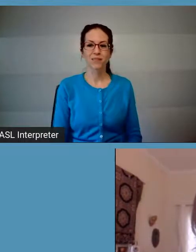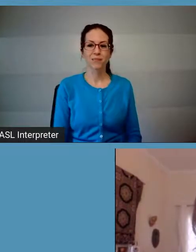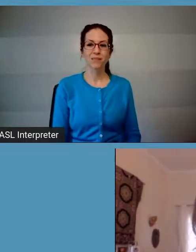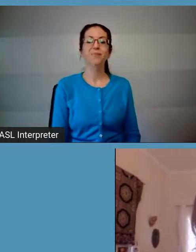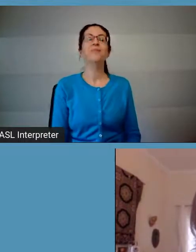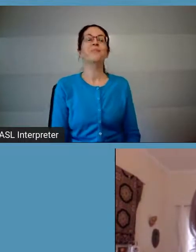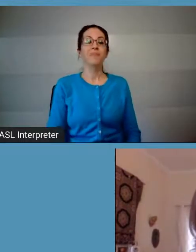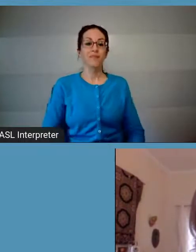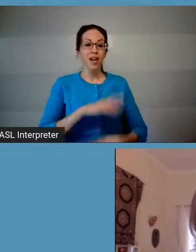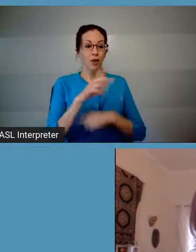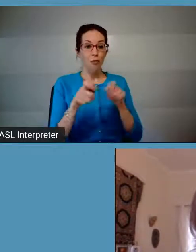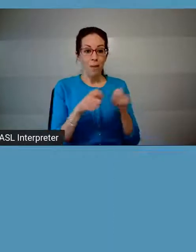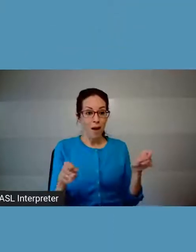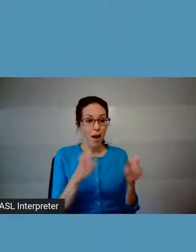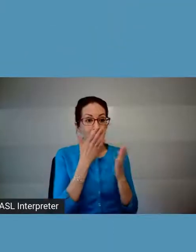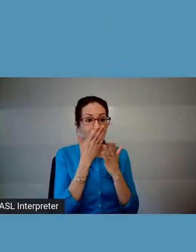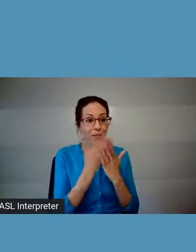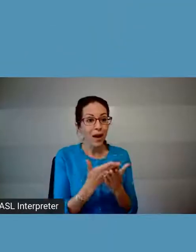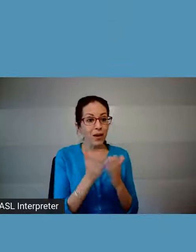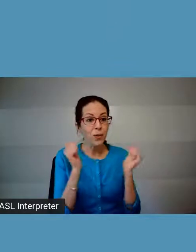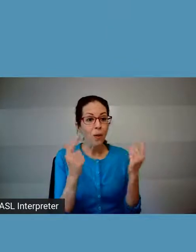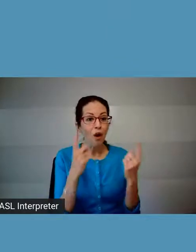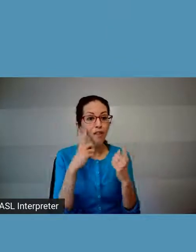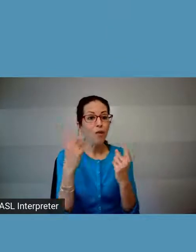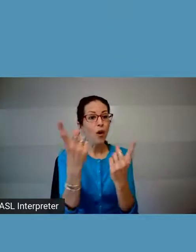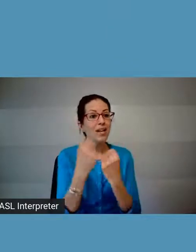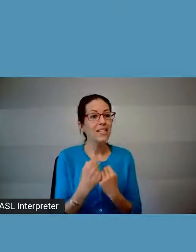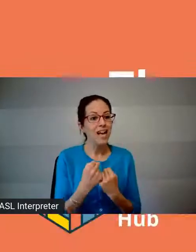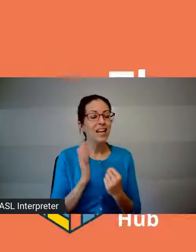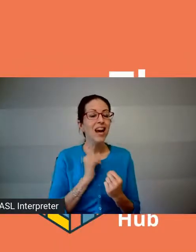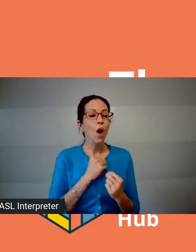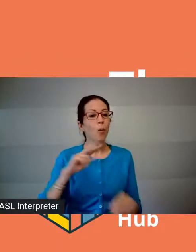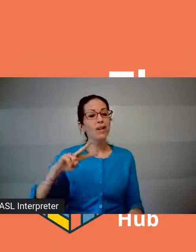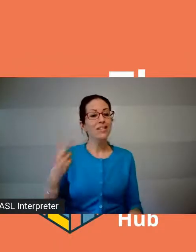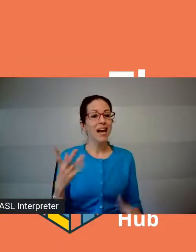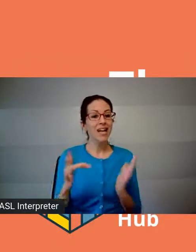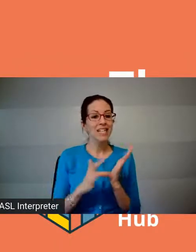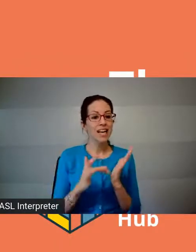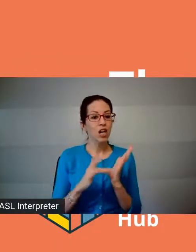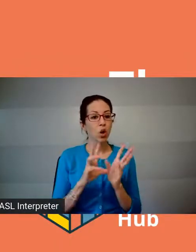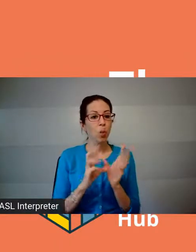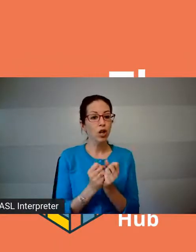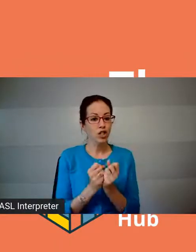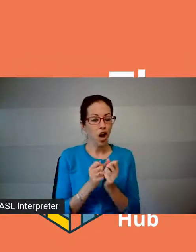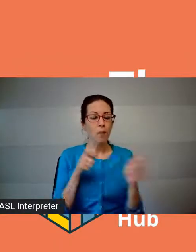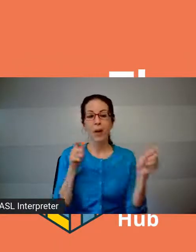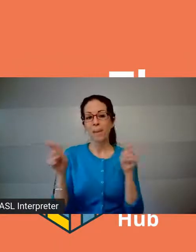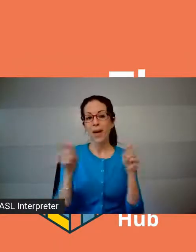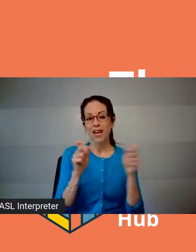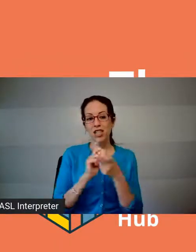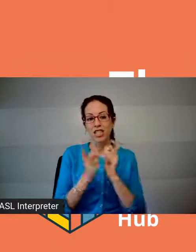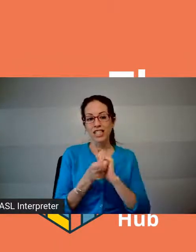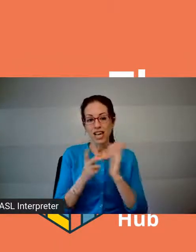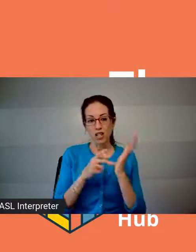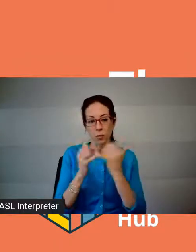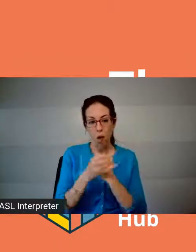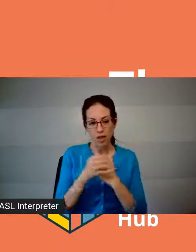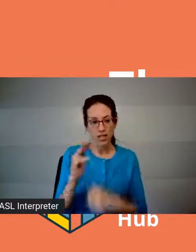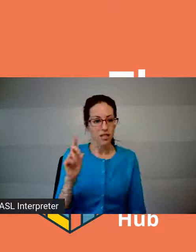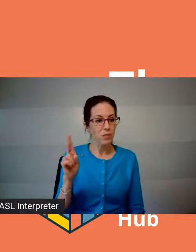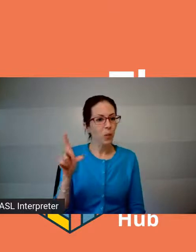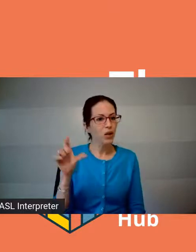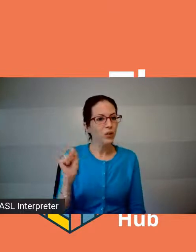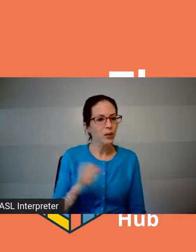wrap things up, thank you all for attending the second technical workshop of our Managing Digitization Projects module.